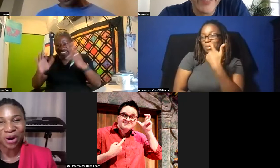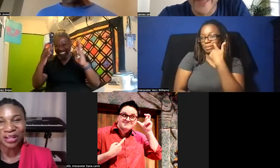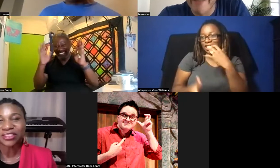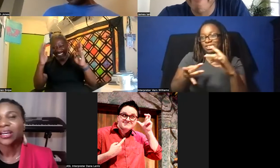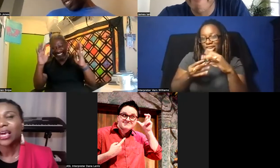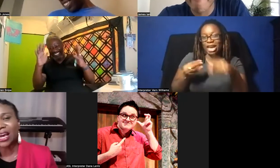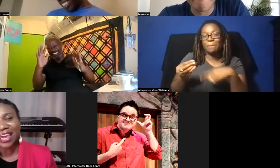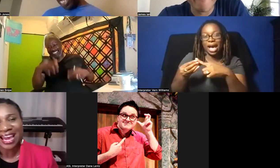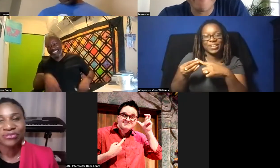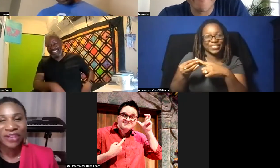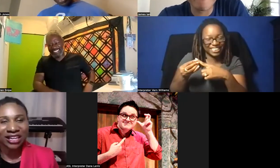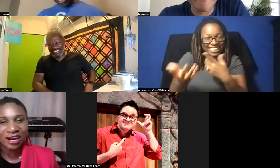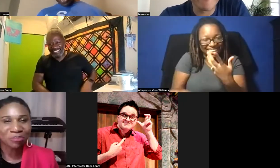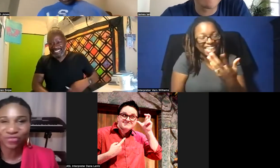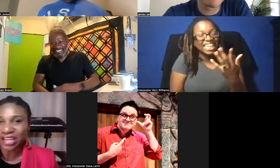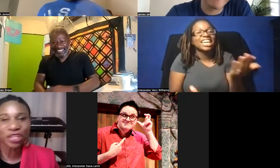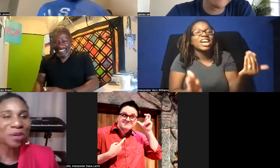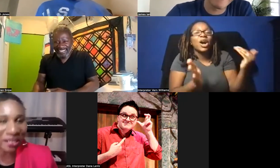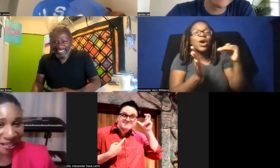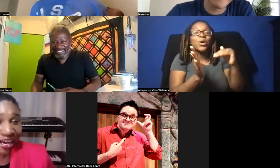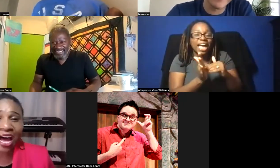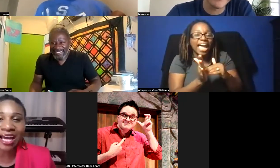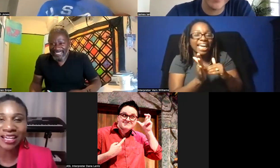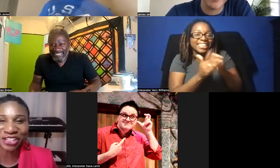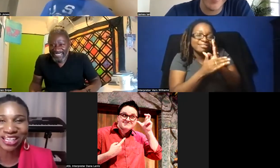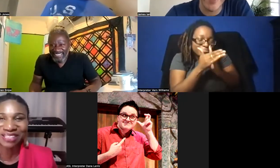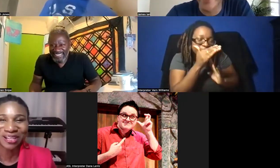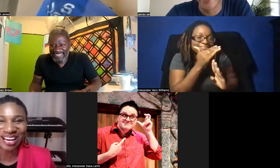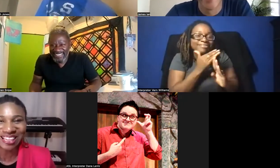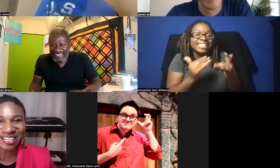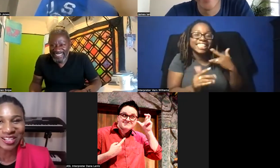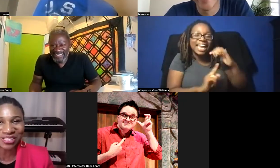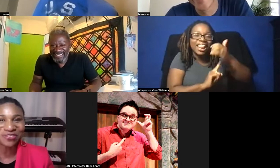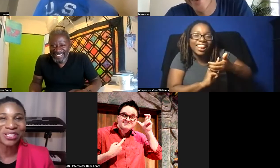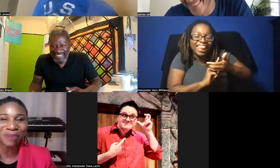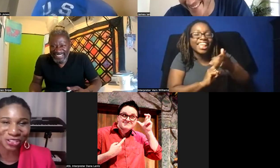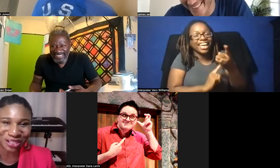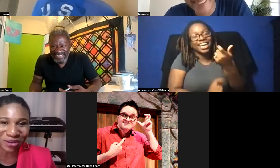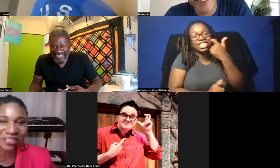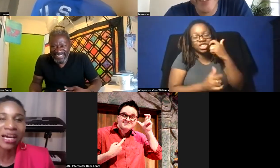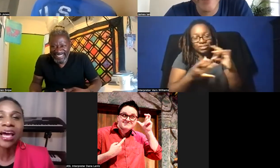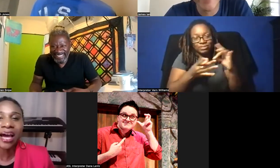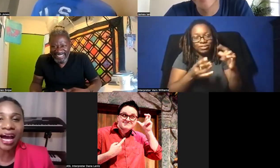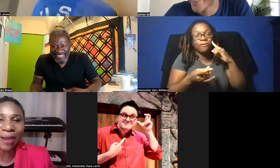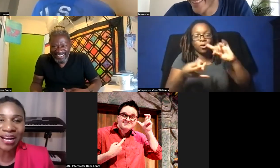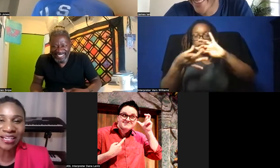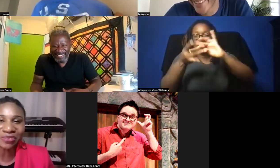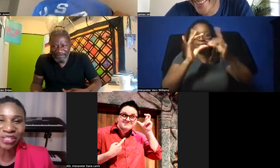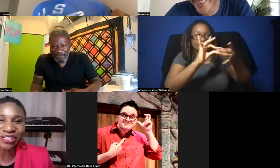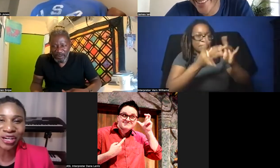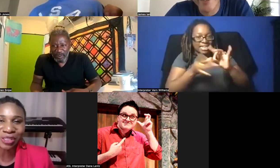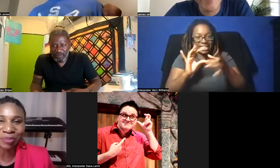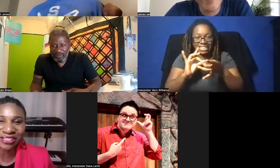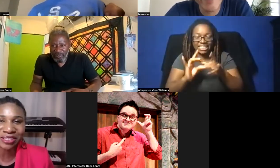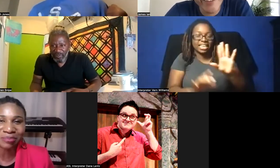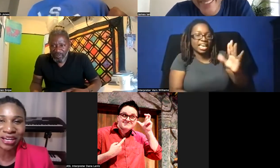didn't want to, again, fake humility. He just played the closing for the Special Olympics, and his recent